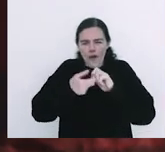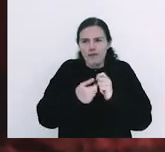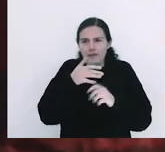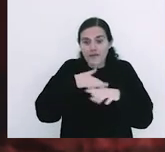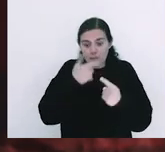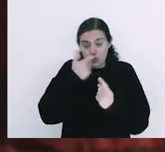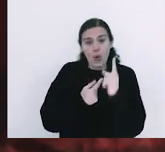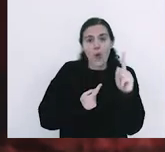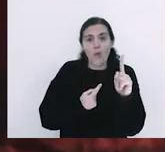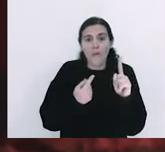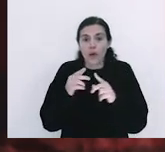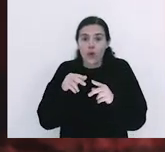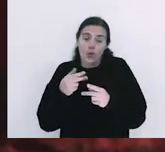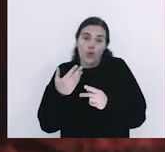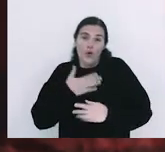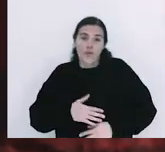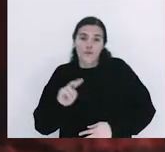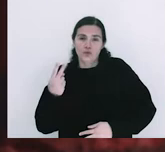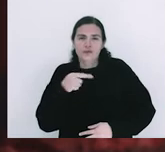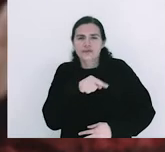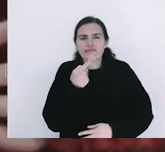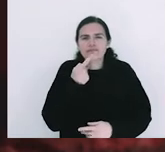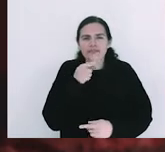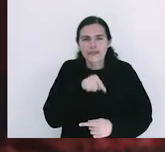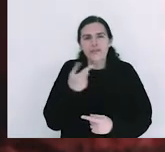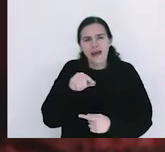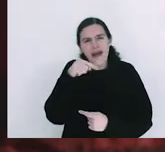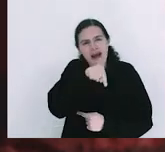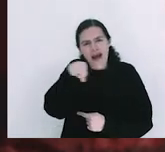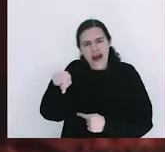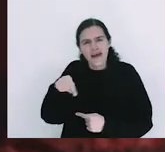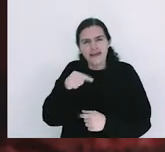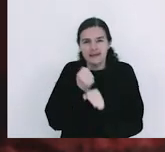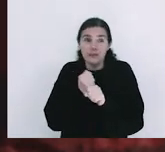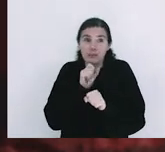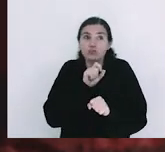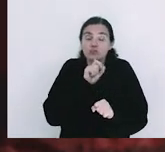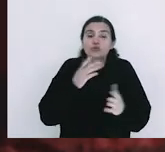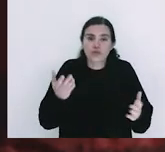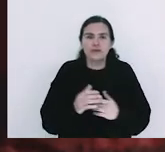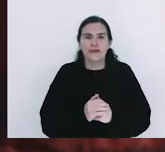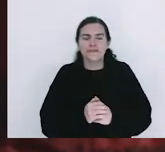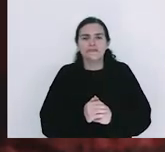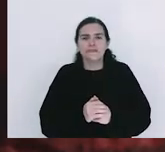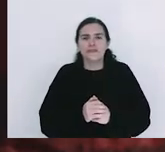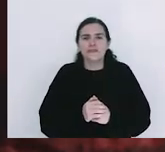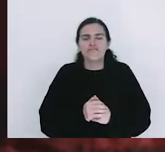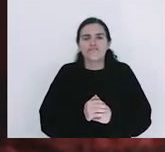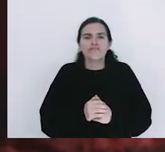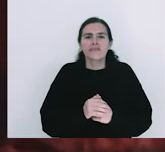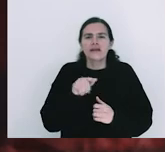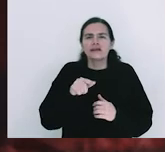bodies. And this notion is actually here too, maybe in the in